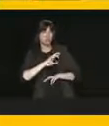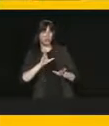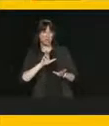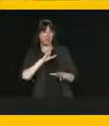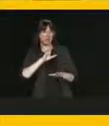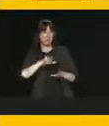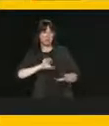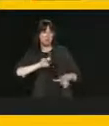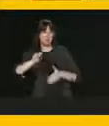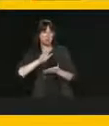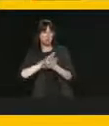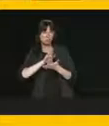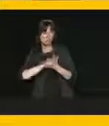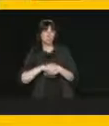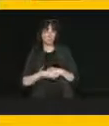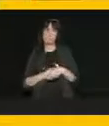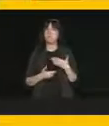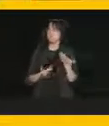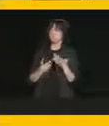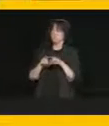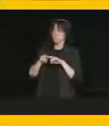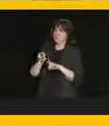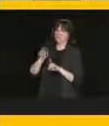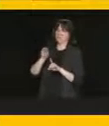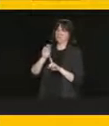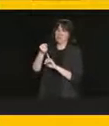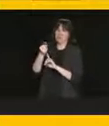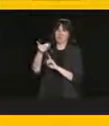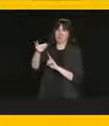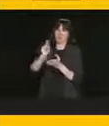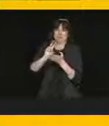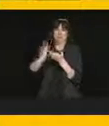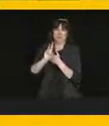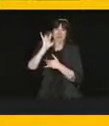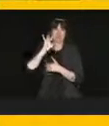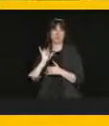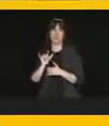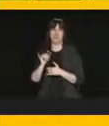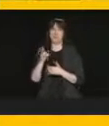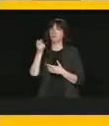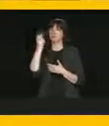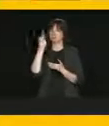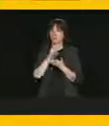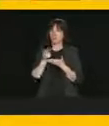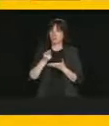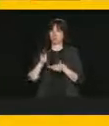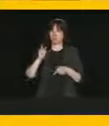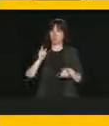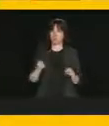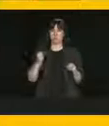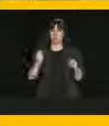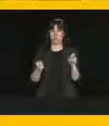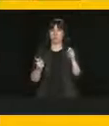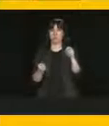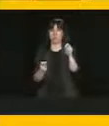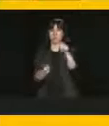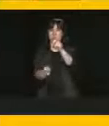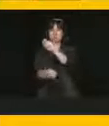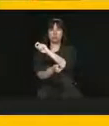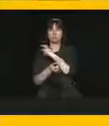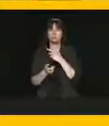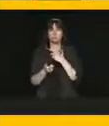Quebec? I would look at what the situation looked like in 2 weeks. We know every single week we see changes in how